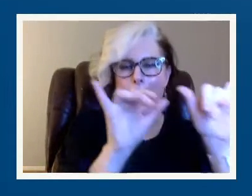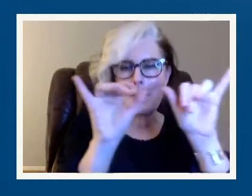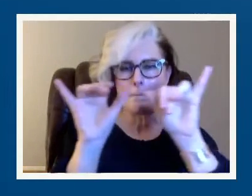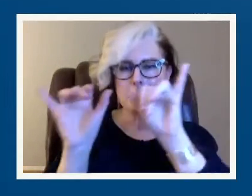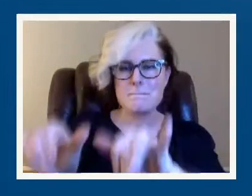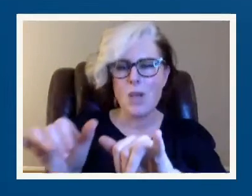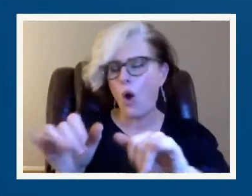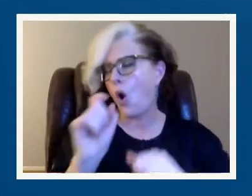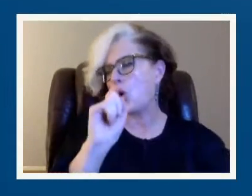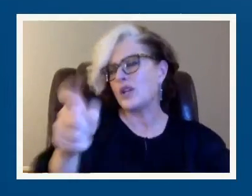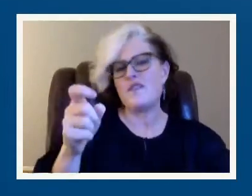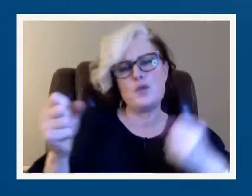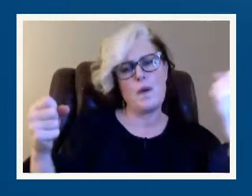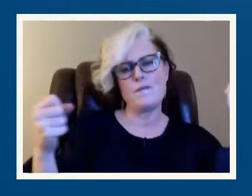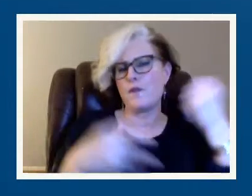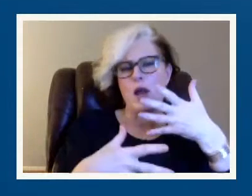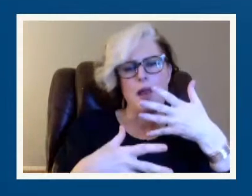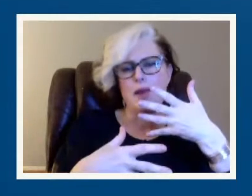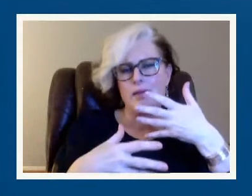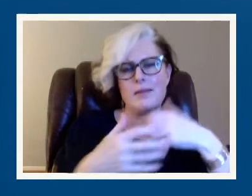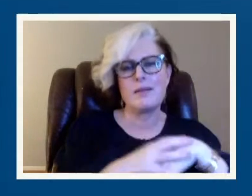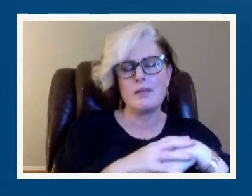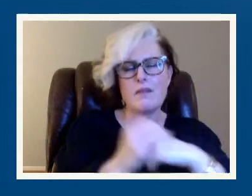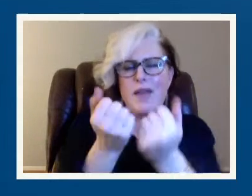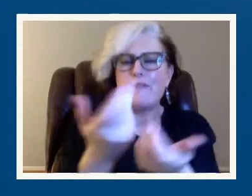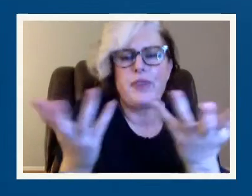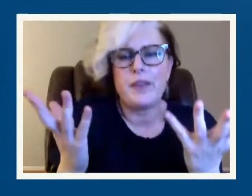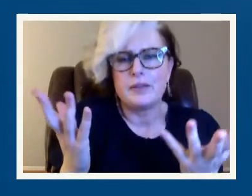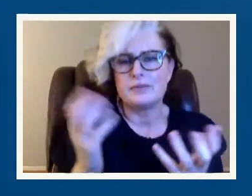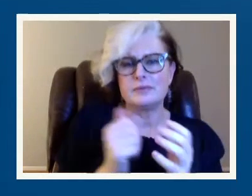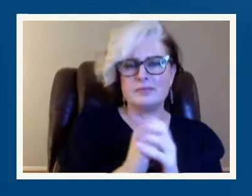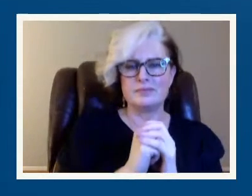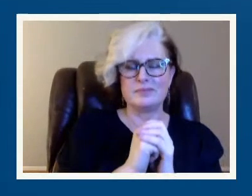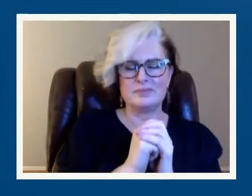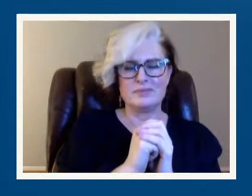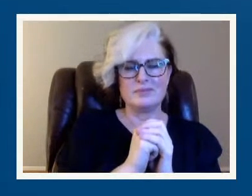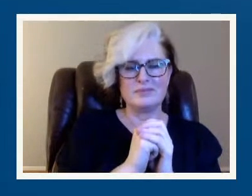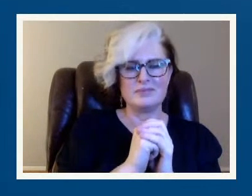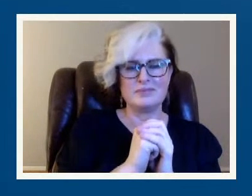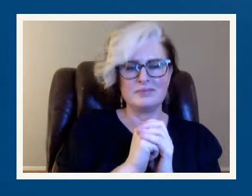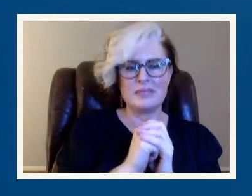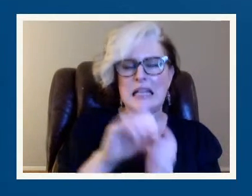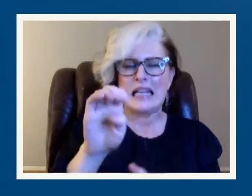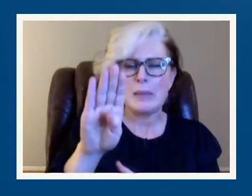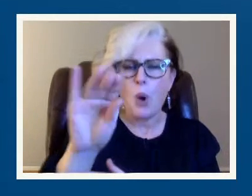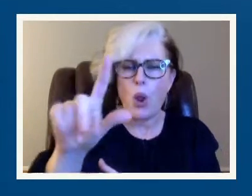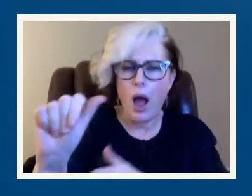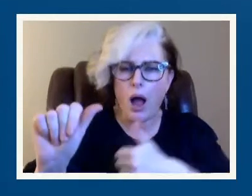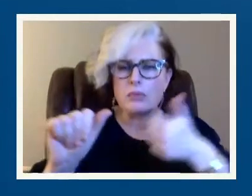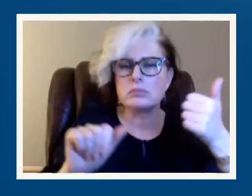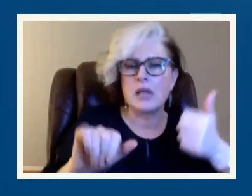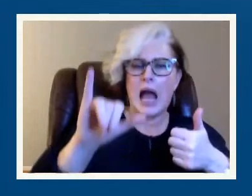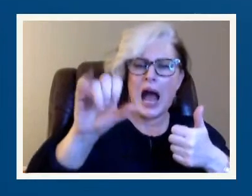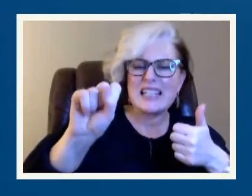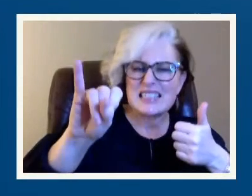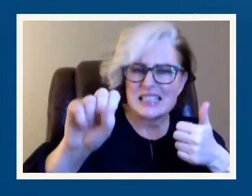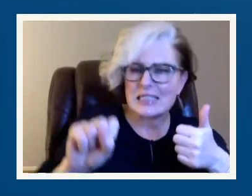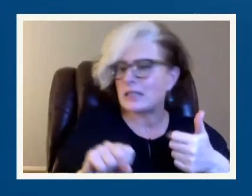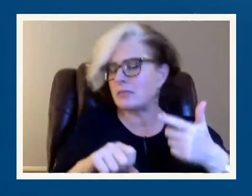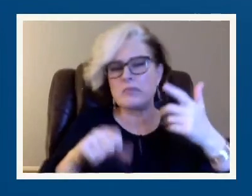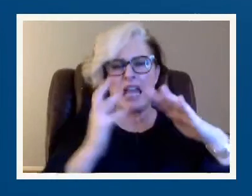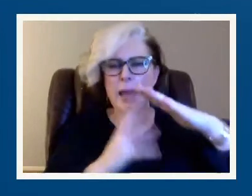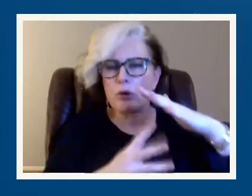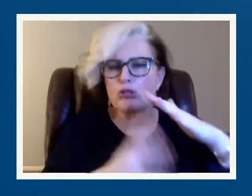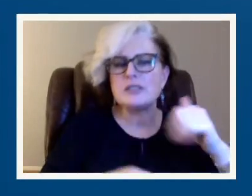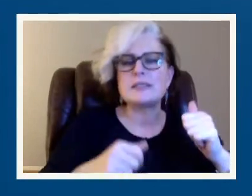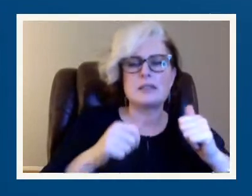make you afraid of everything. You had Ebola and ISIS and immigrants, and